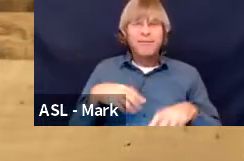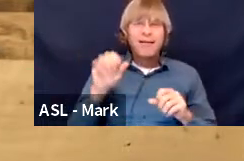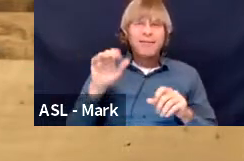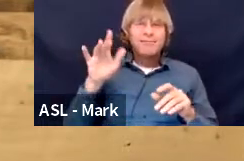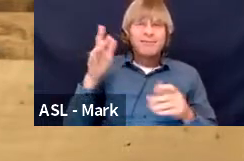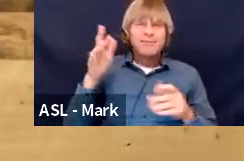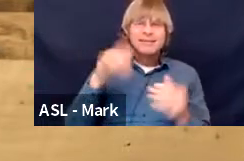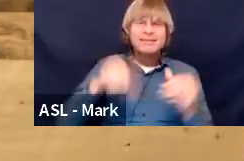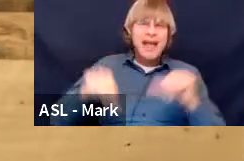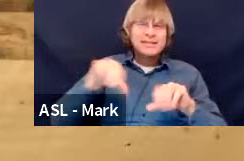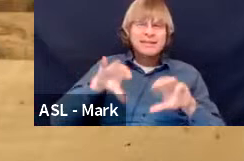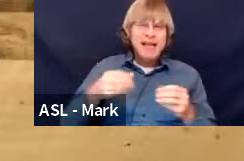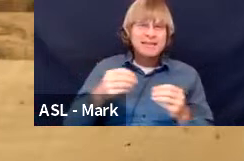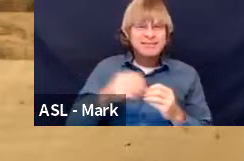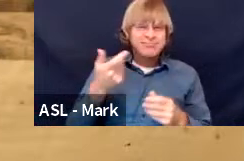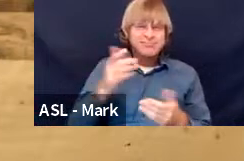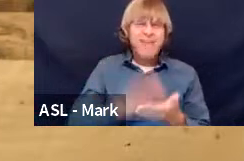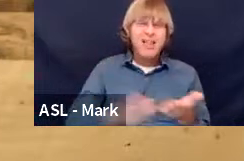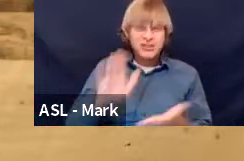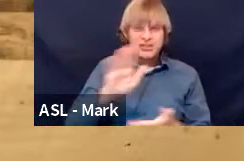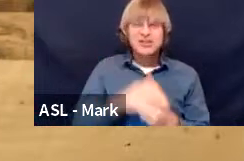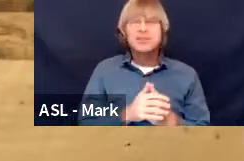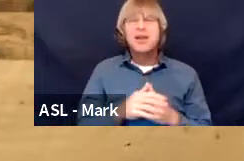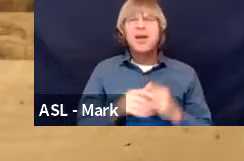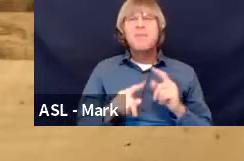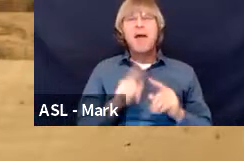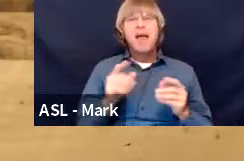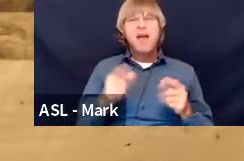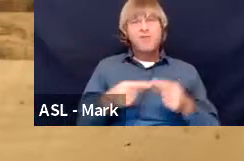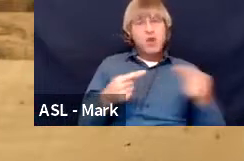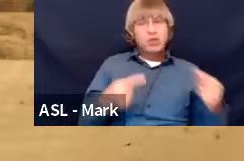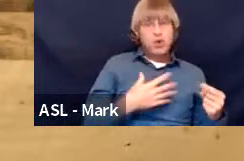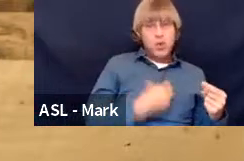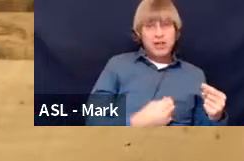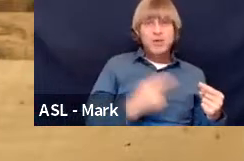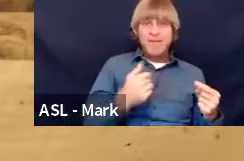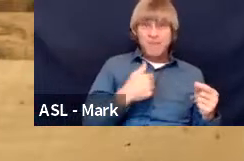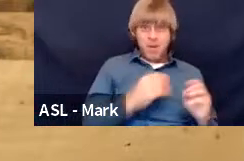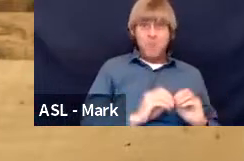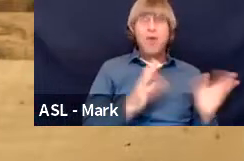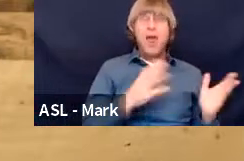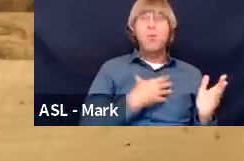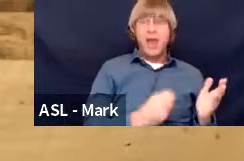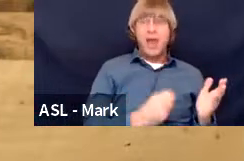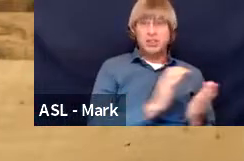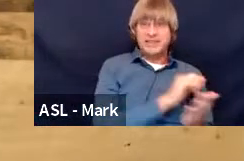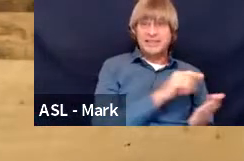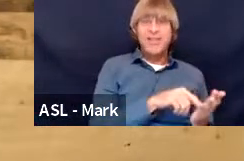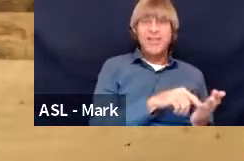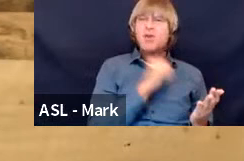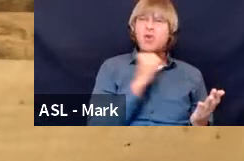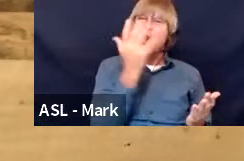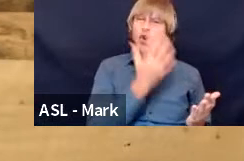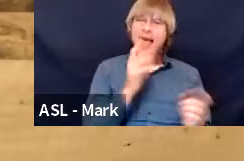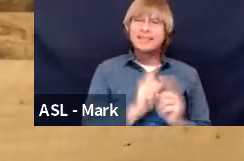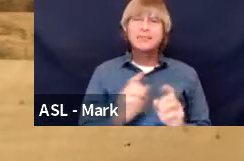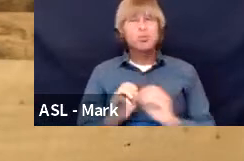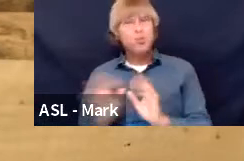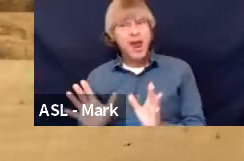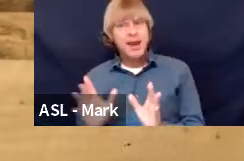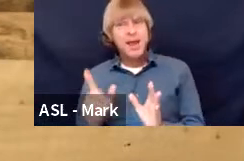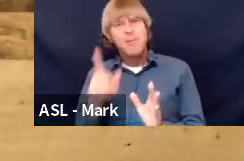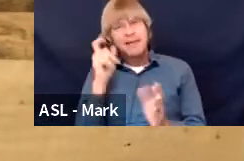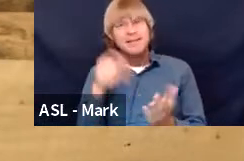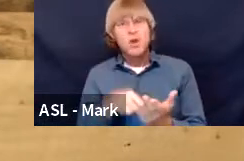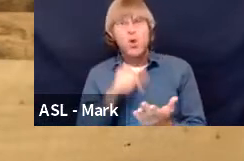science phenomenon class in college. Versus whiteness. And you can have really bright white sheets that don't look as bright because